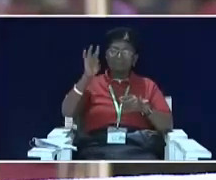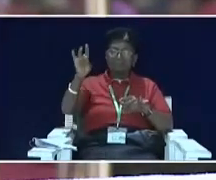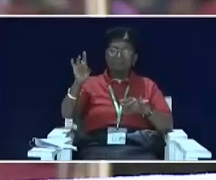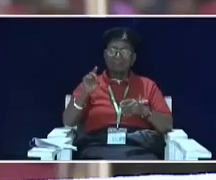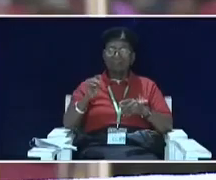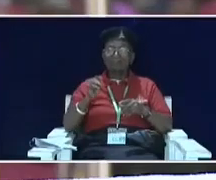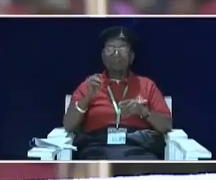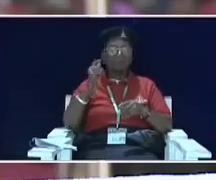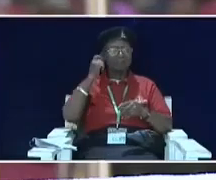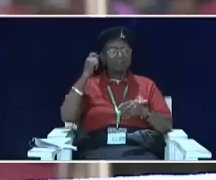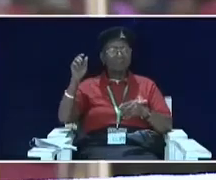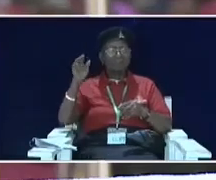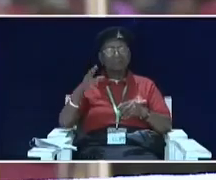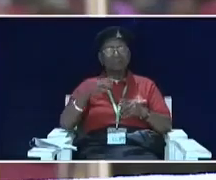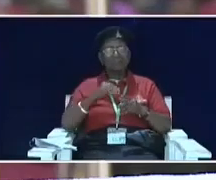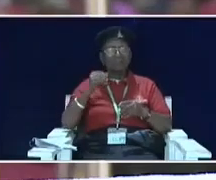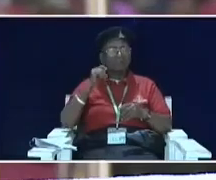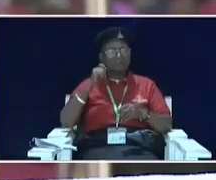I none,